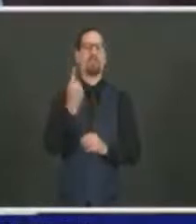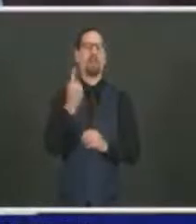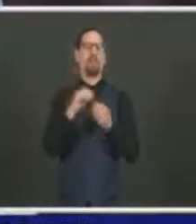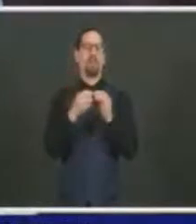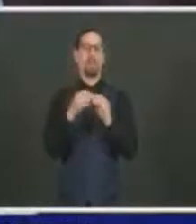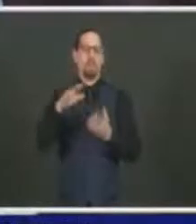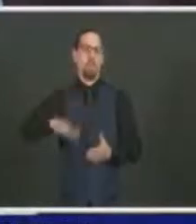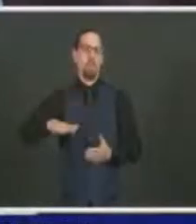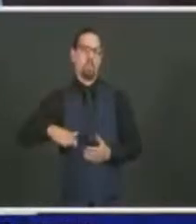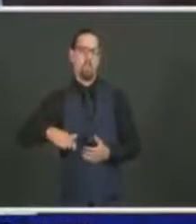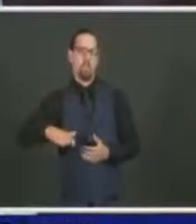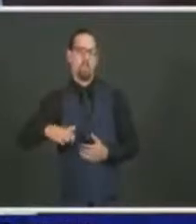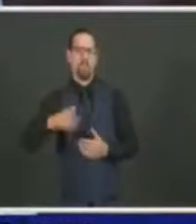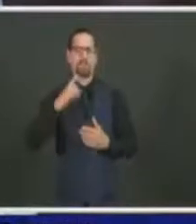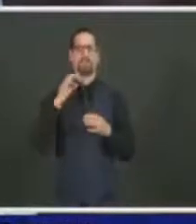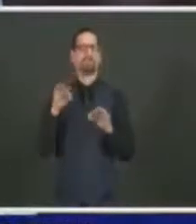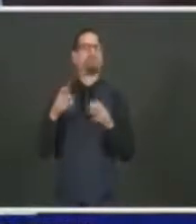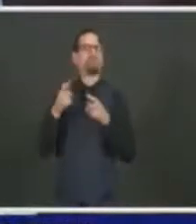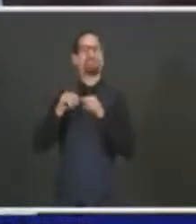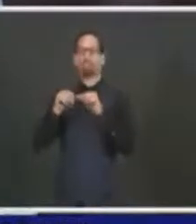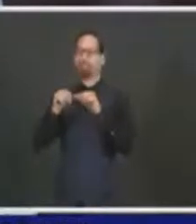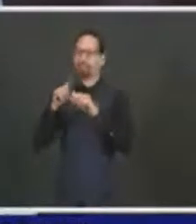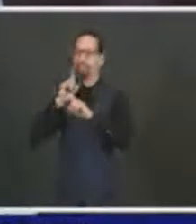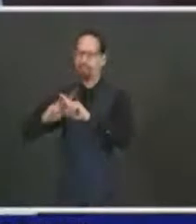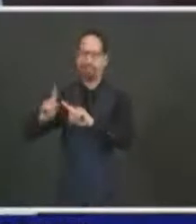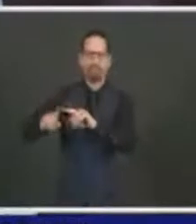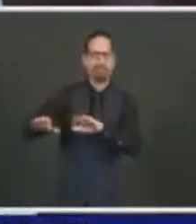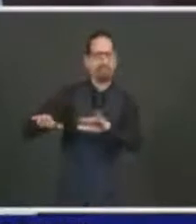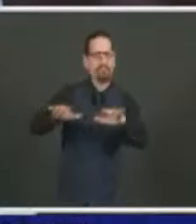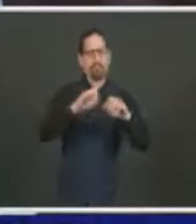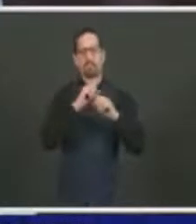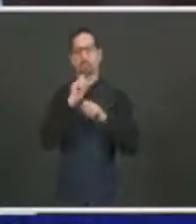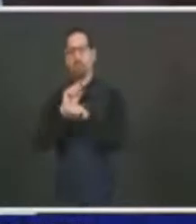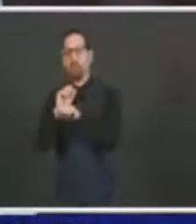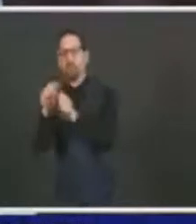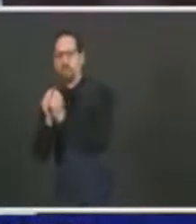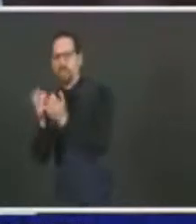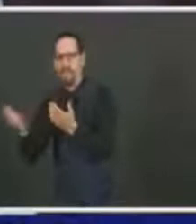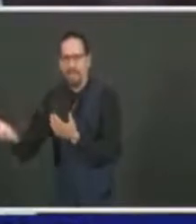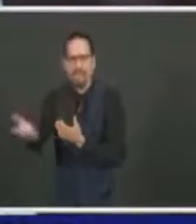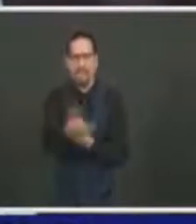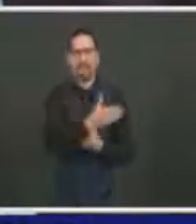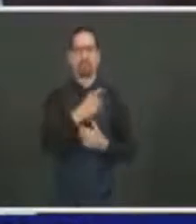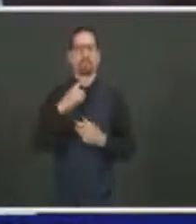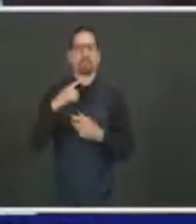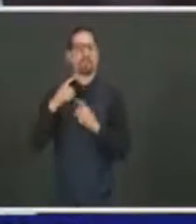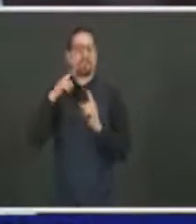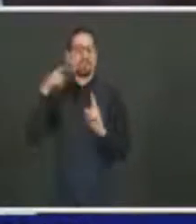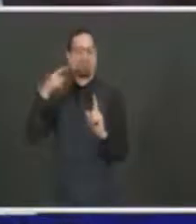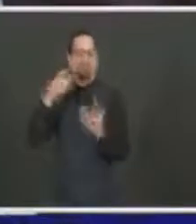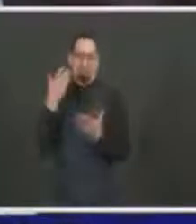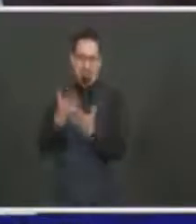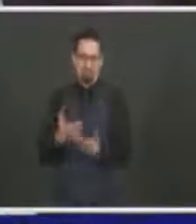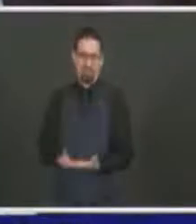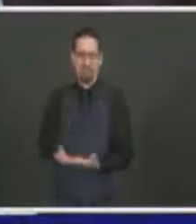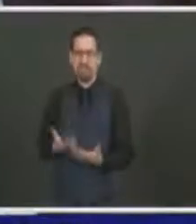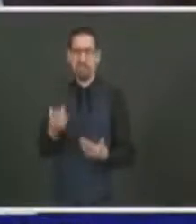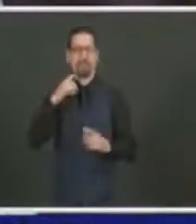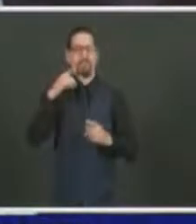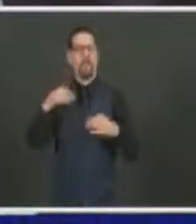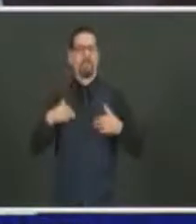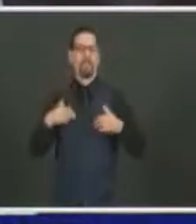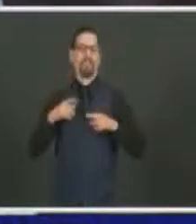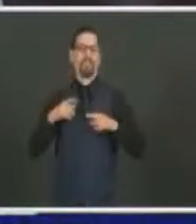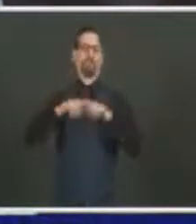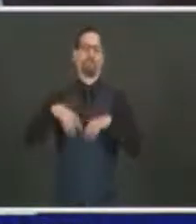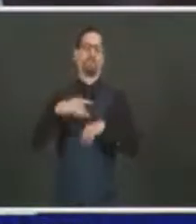that we have been testing. It is definitely proving to be a very valuable resource for us to get a sense